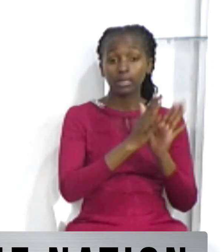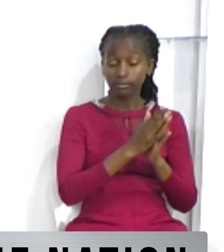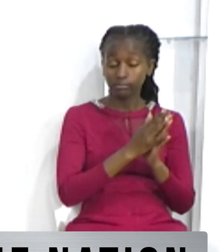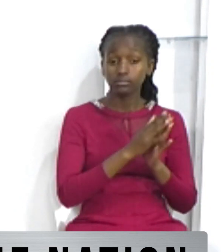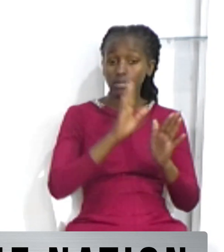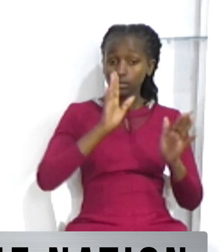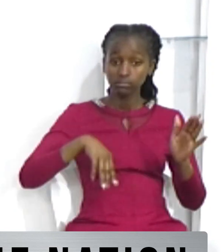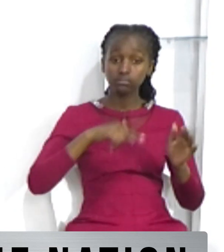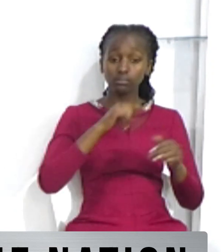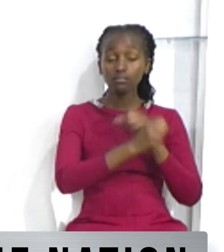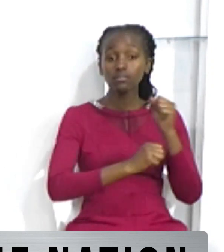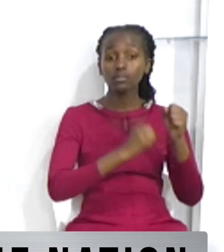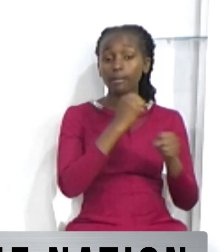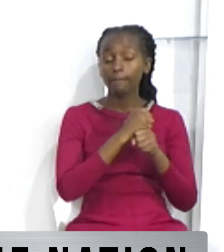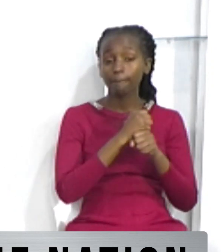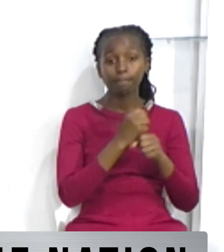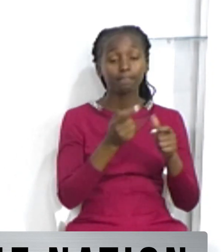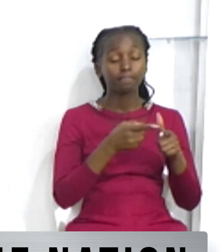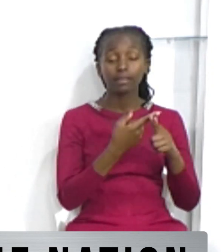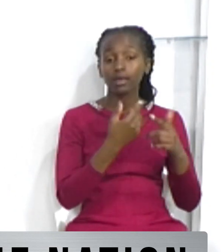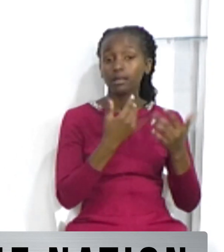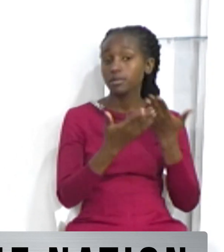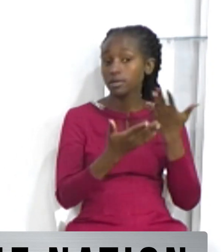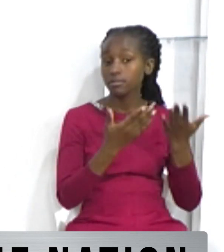there is 500